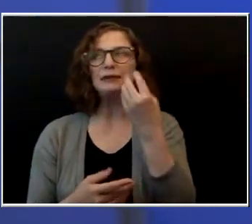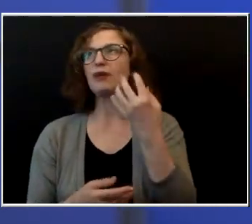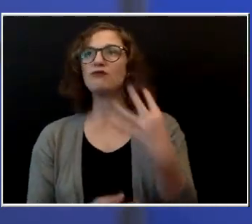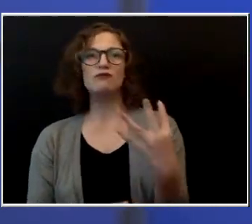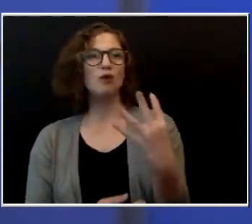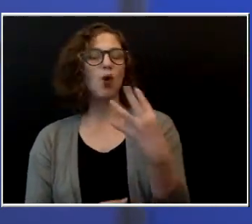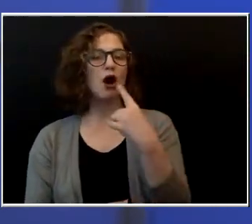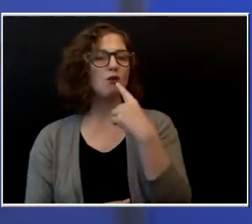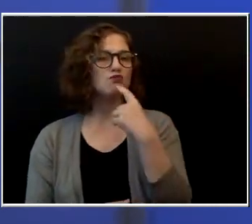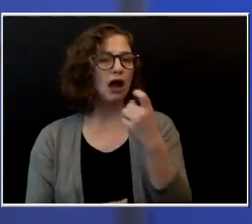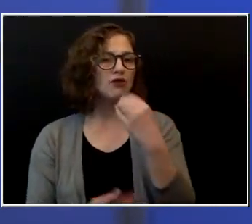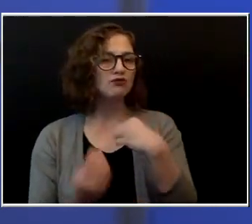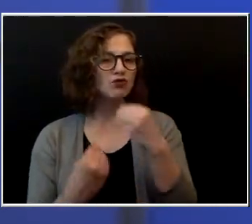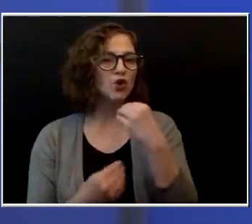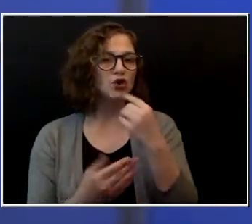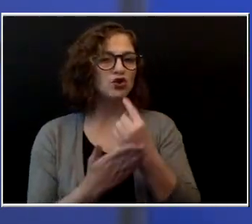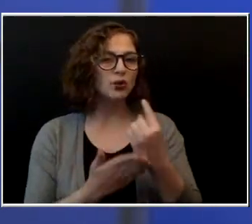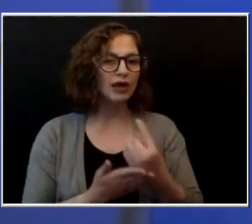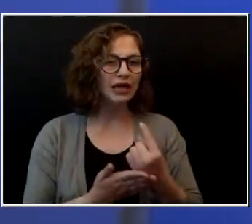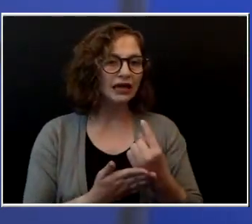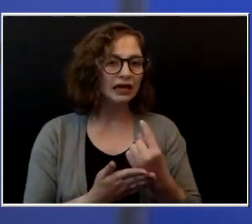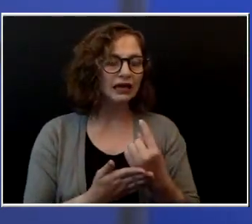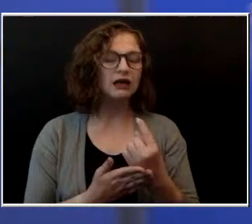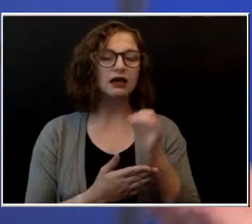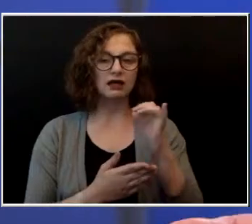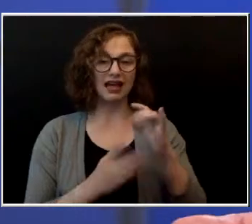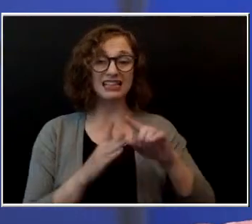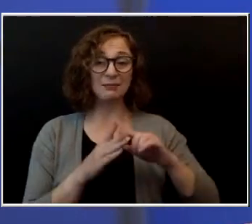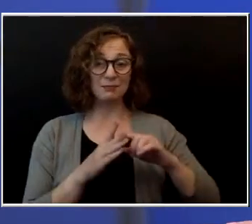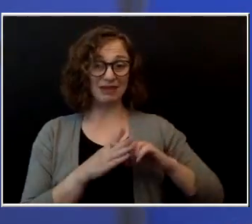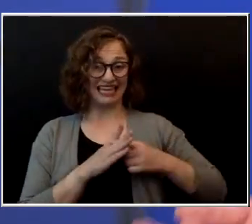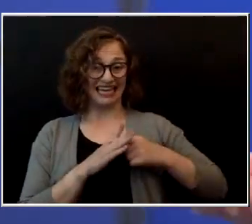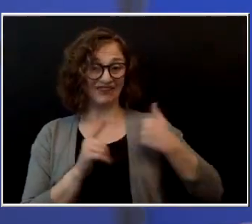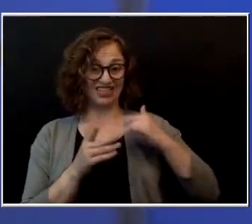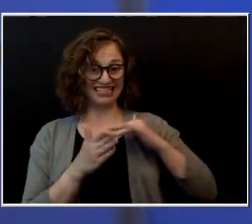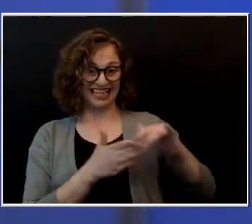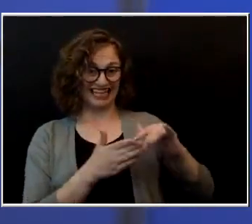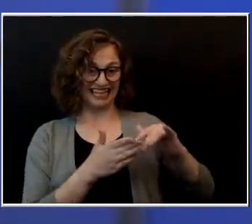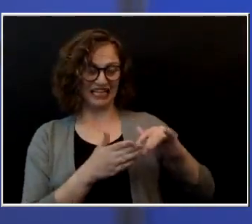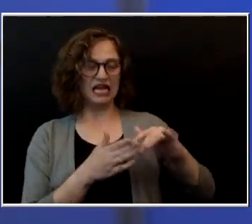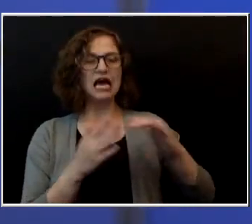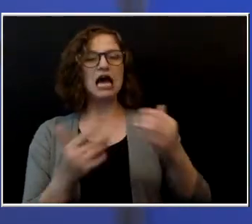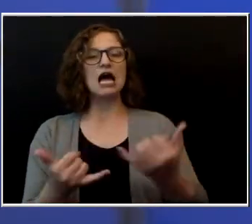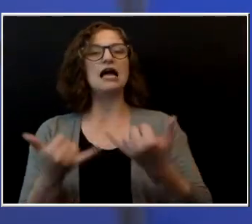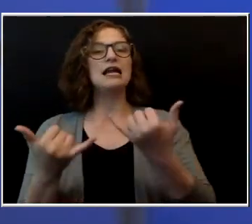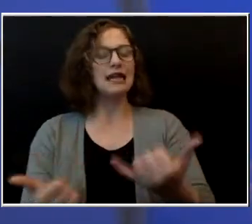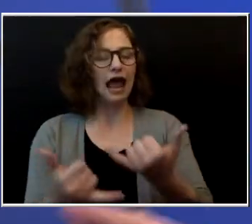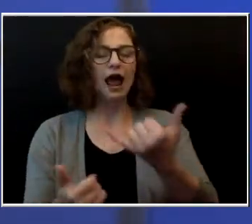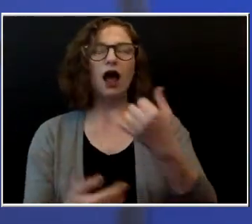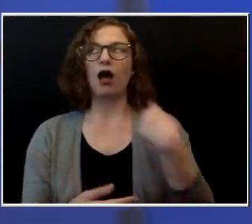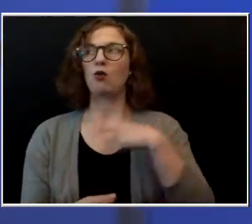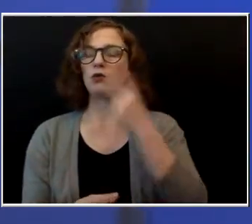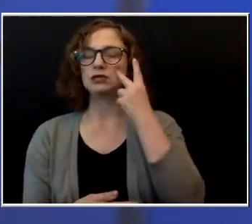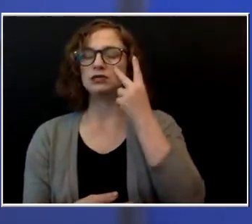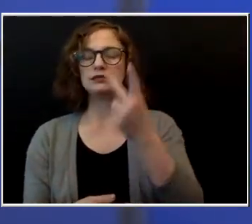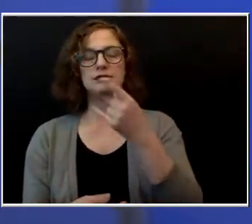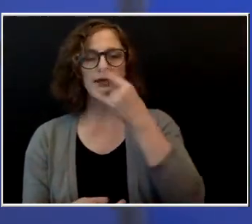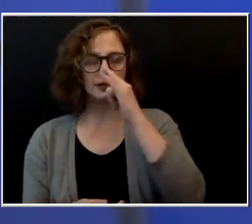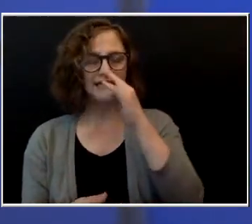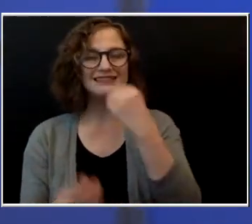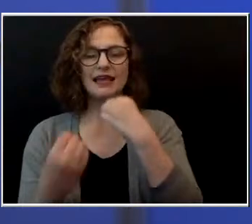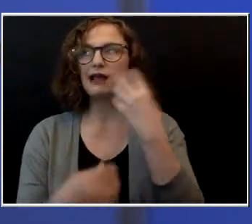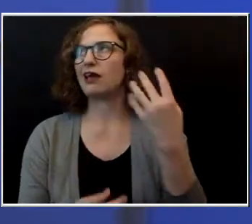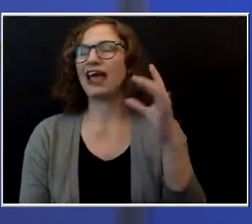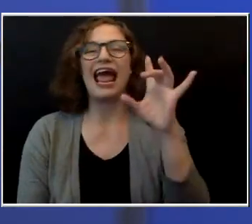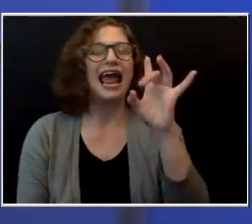8 red foods per day. Yeah. Oh my. So it's these hyperpalatable foods that Dr. Beffert was talking about are just much more prevalent, and there's